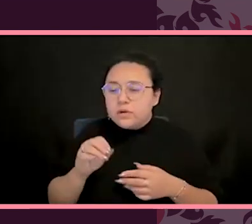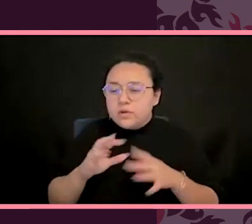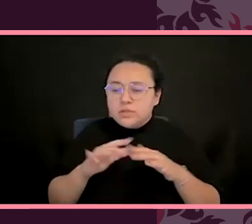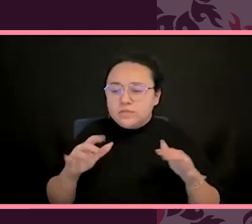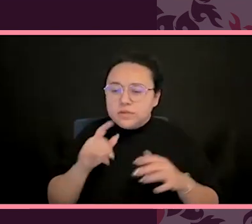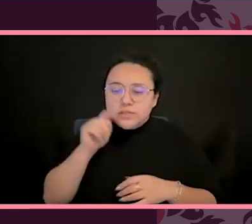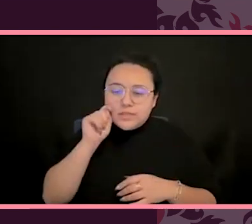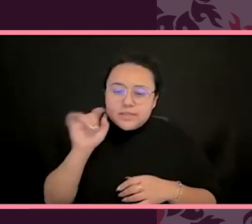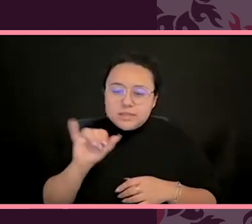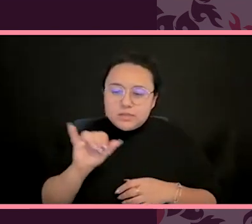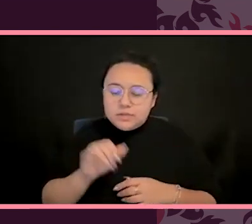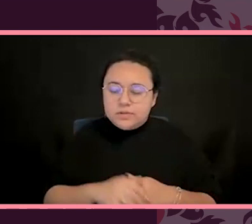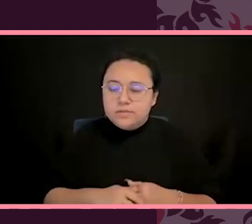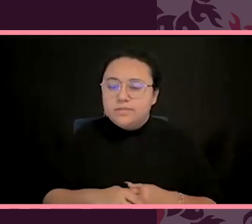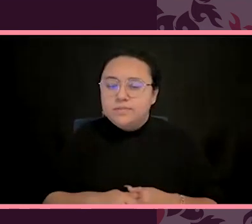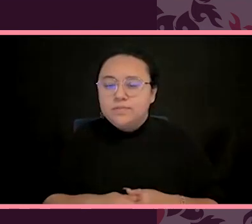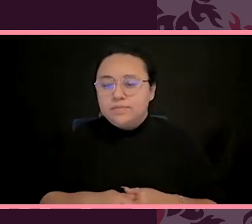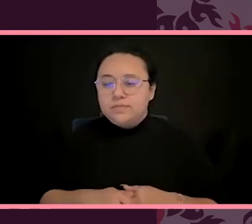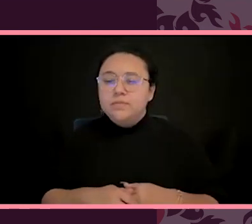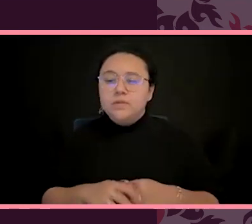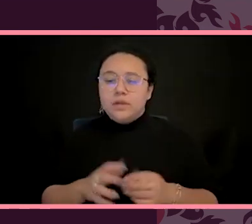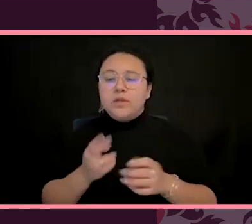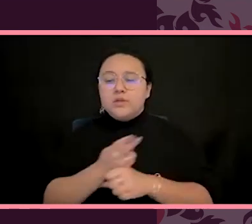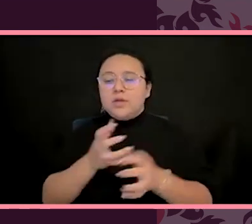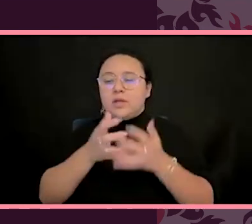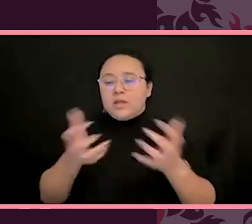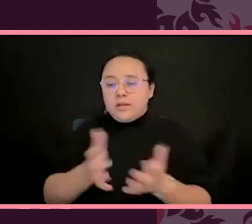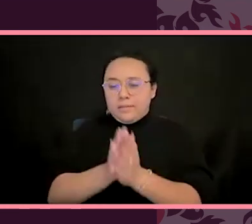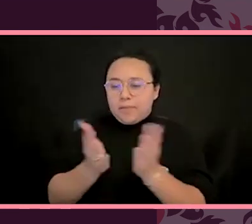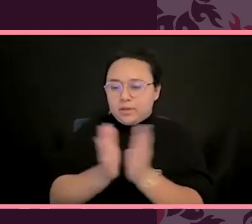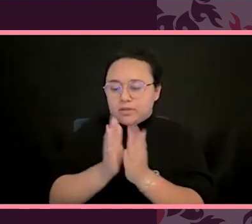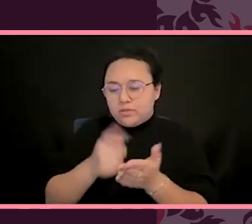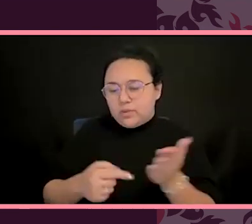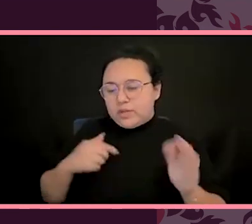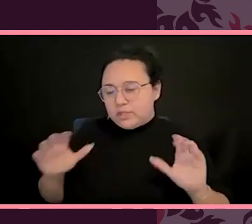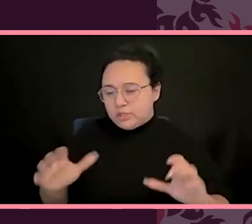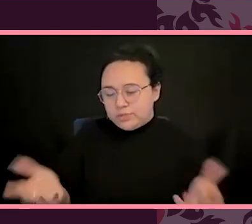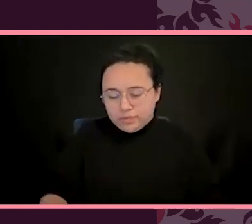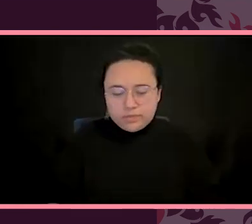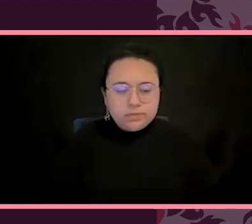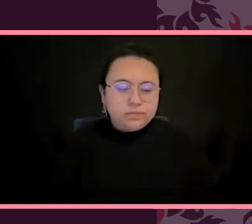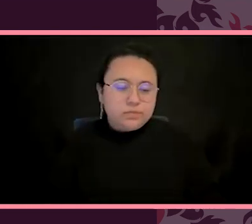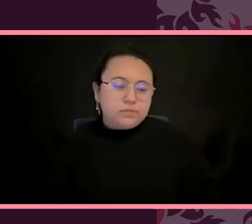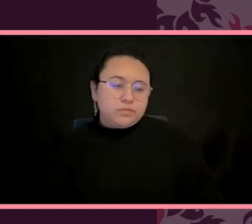teenagers as well. So just to let you know, I use a lot of literature in what I do.